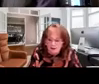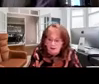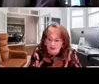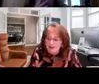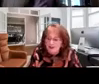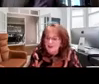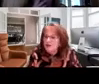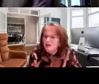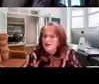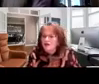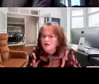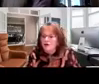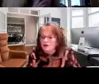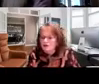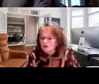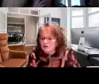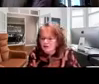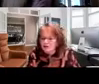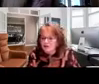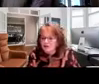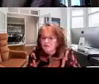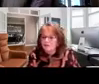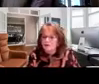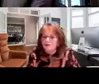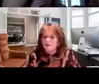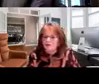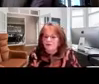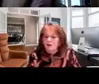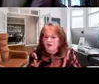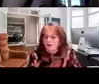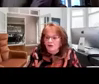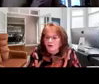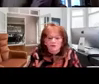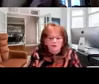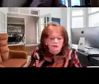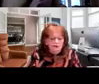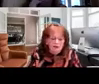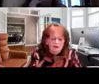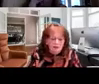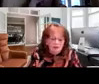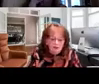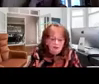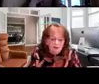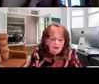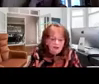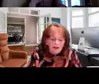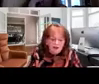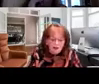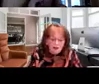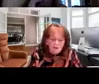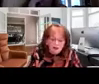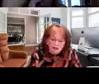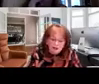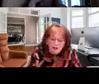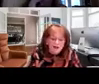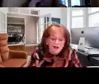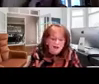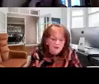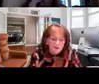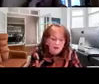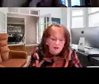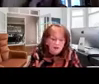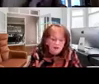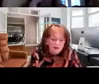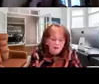or disease. No mention of age. So what would you suggest by that? And we need to call it